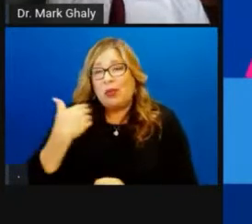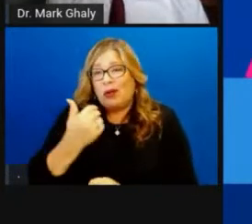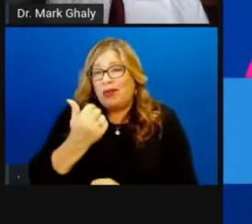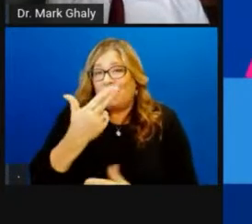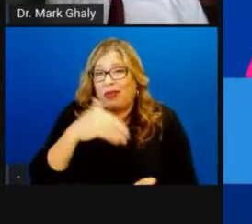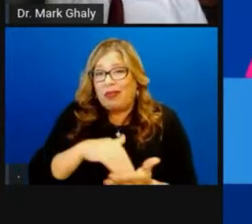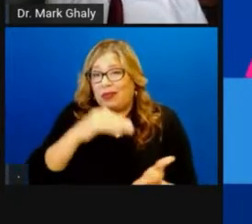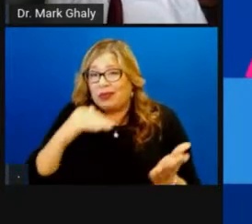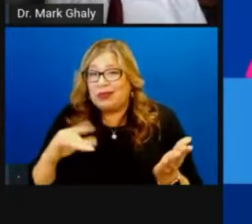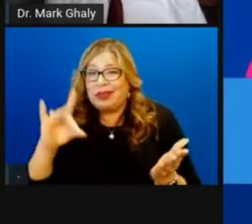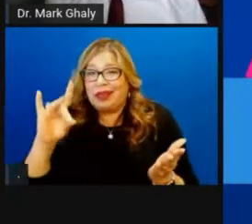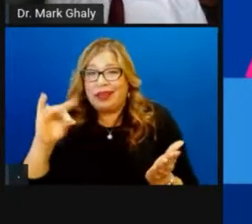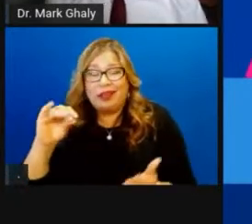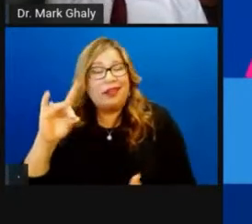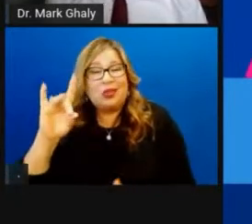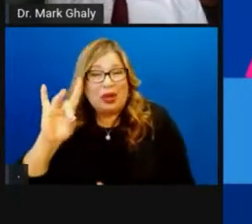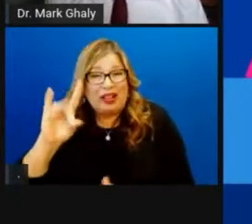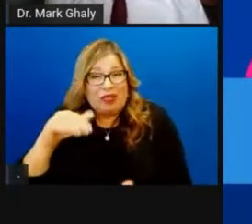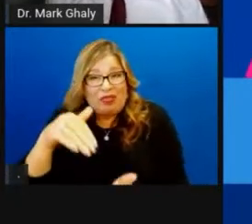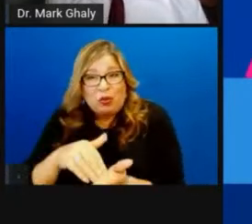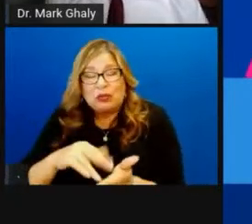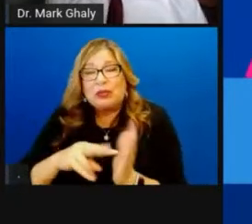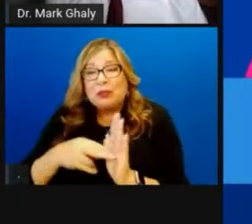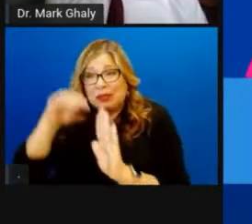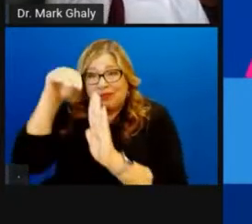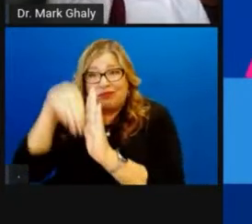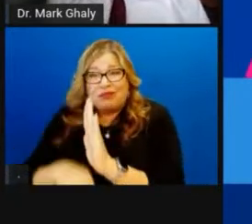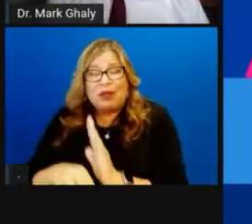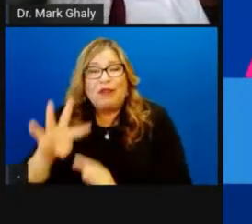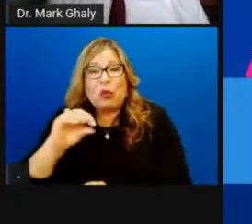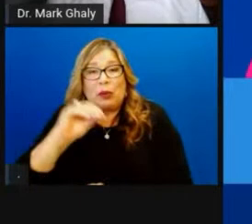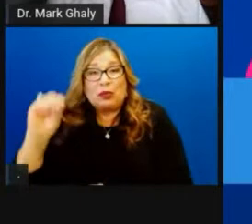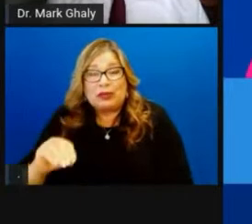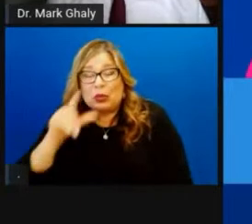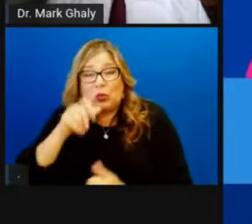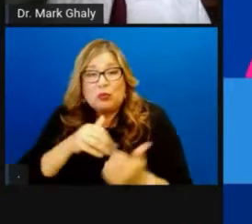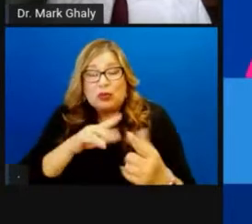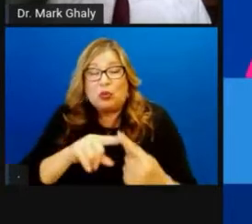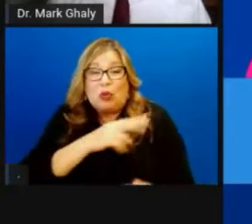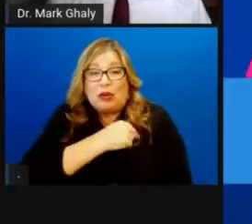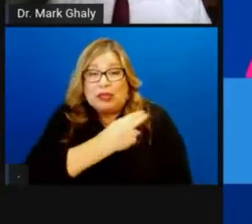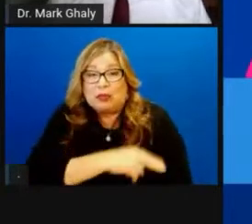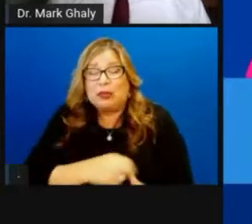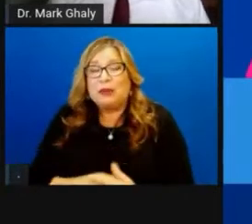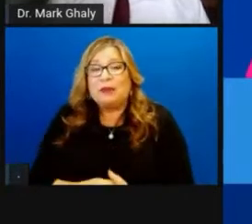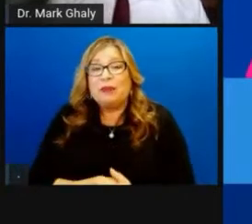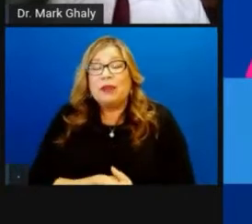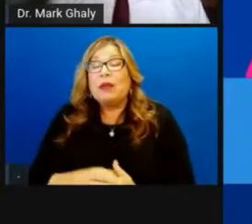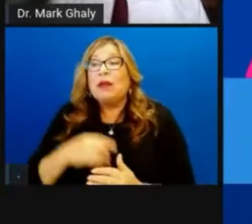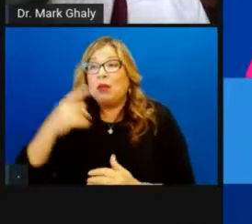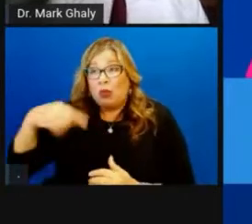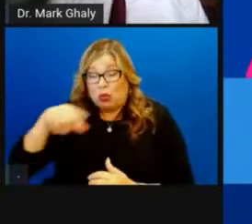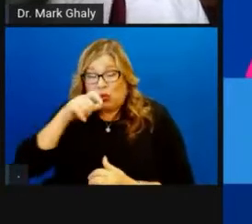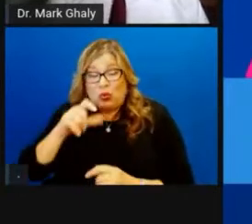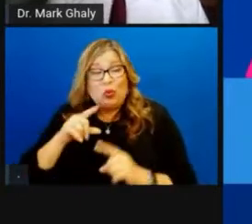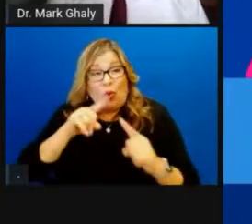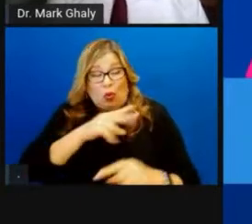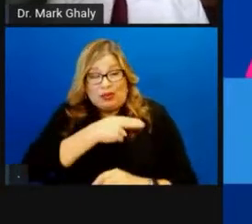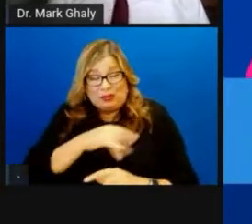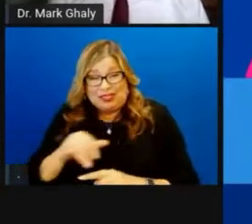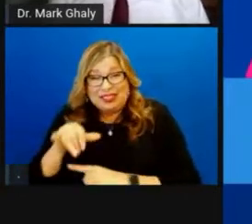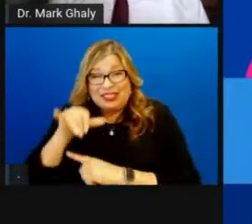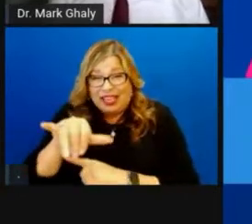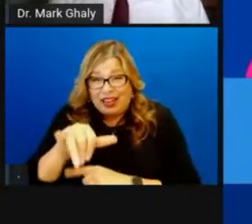down over 40%. Hospital admissions, an increasingly important number. What do I mean by that? It's the number